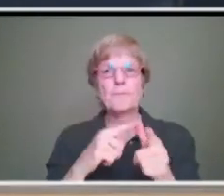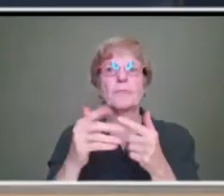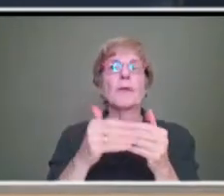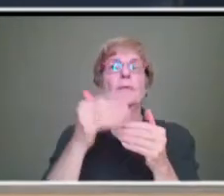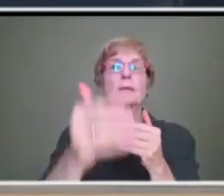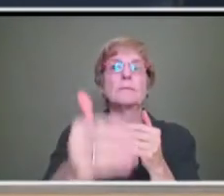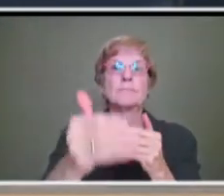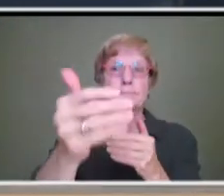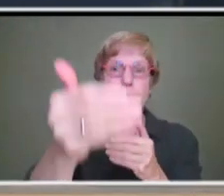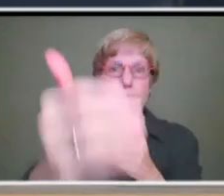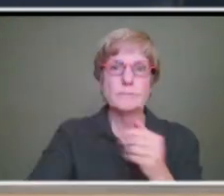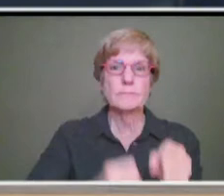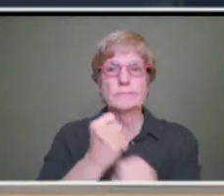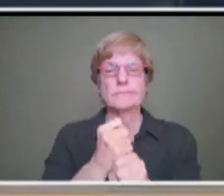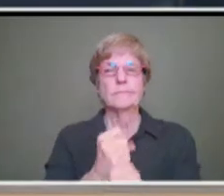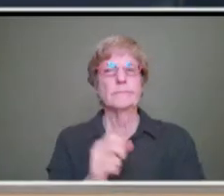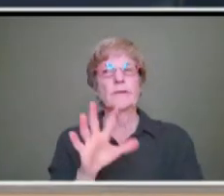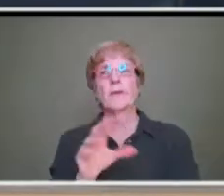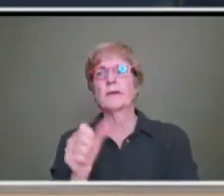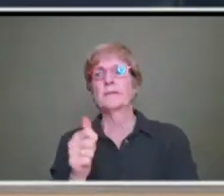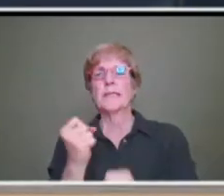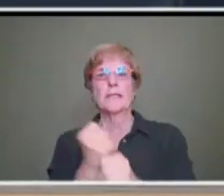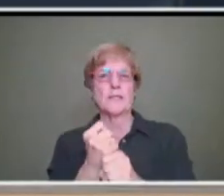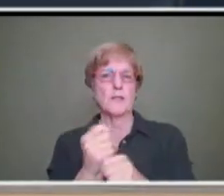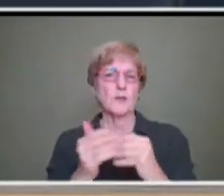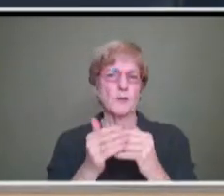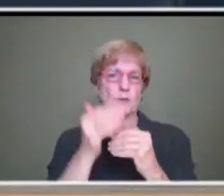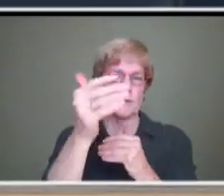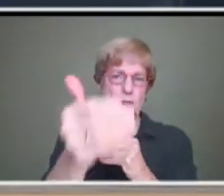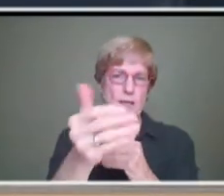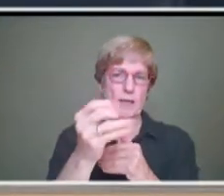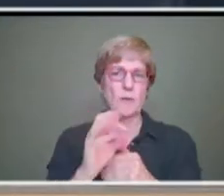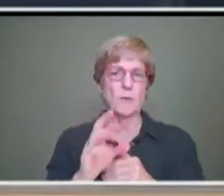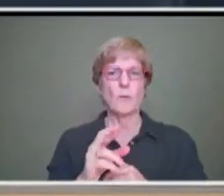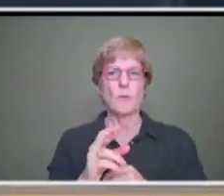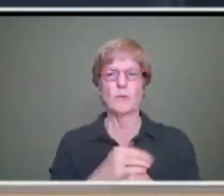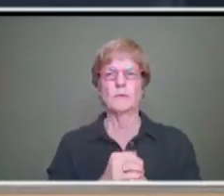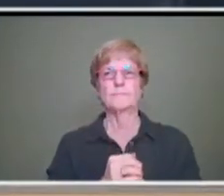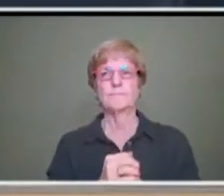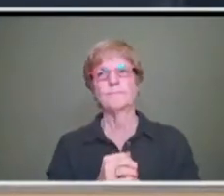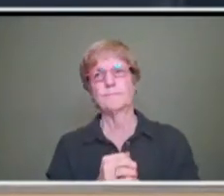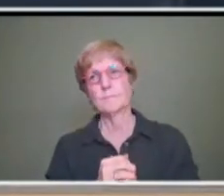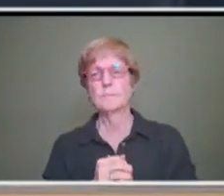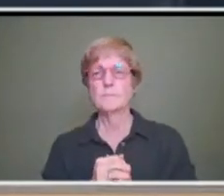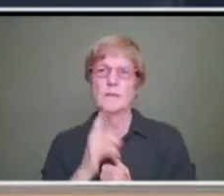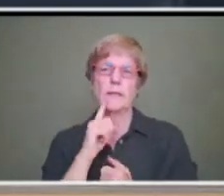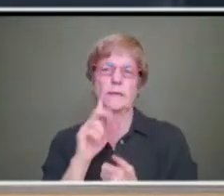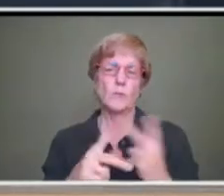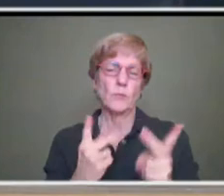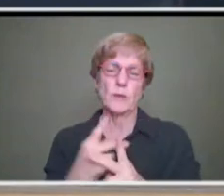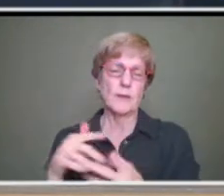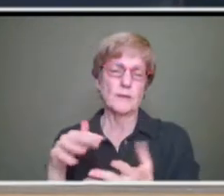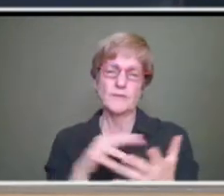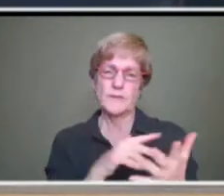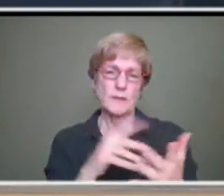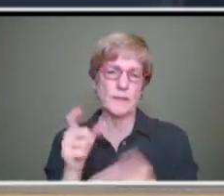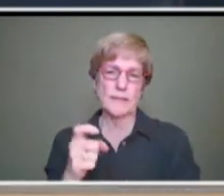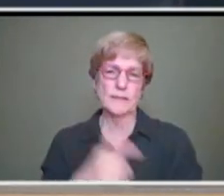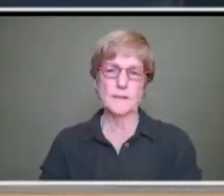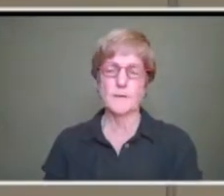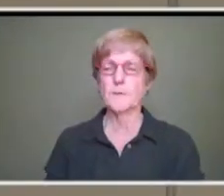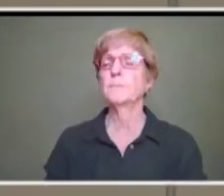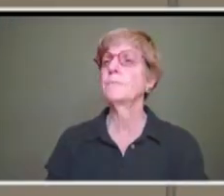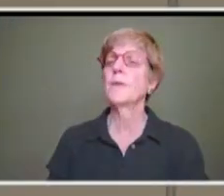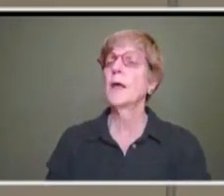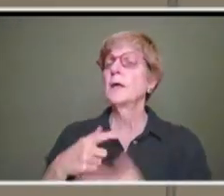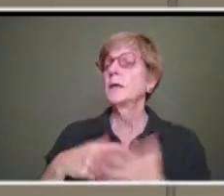more 5 to 10 years out or or shorter depending on what type of study is needed so what tool